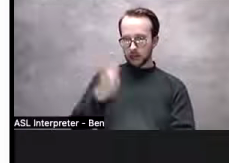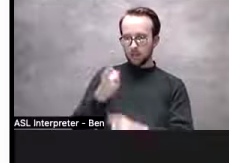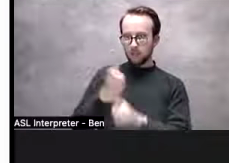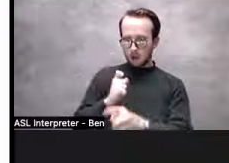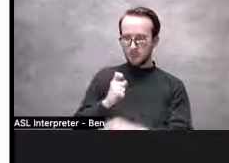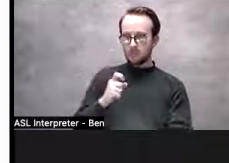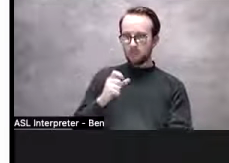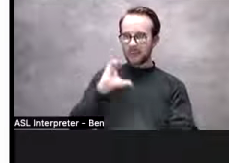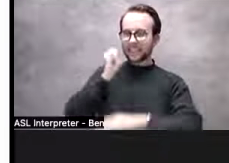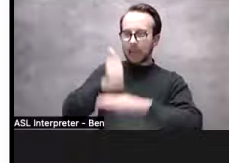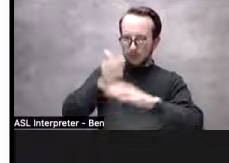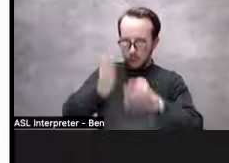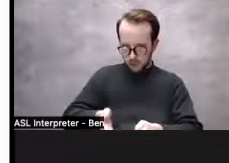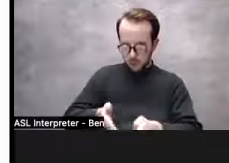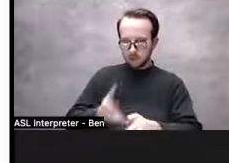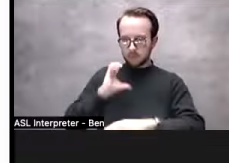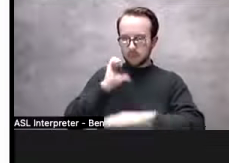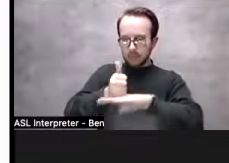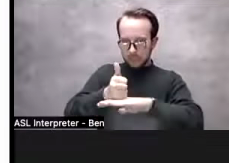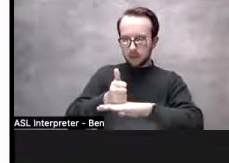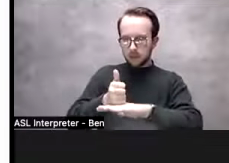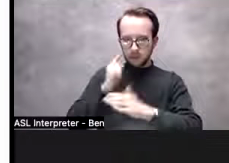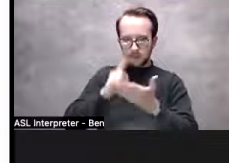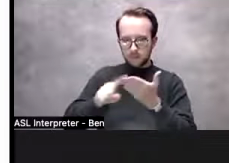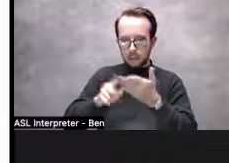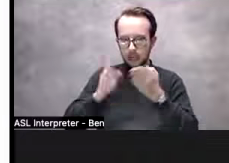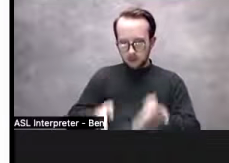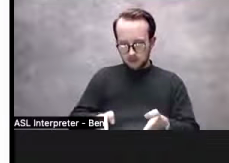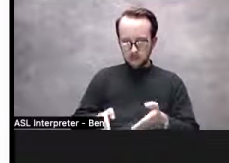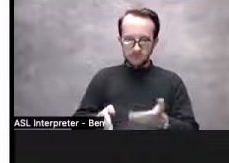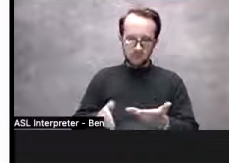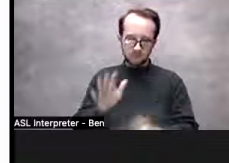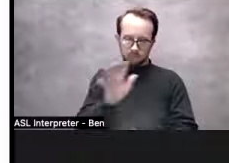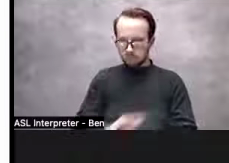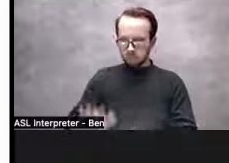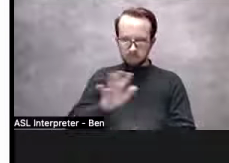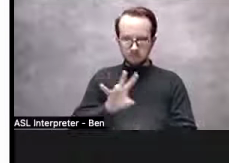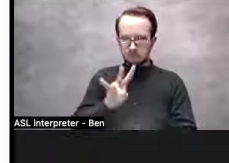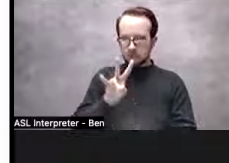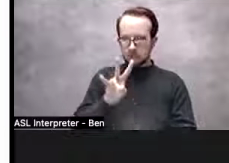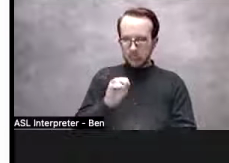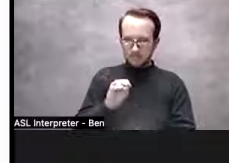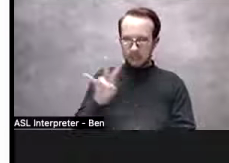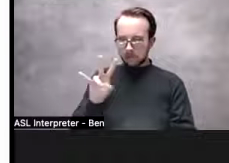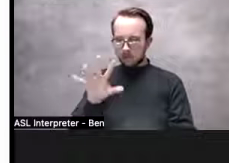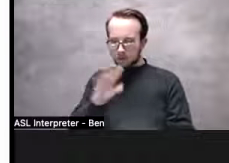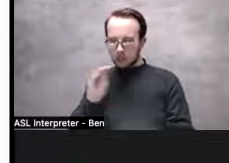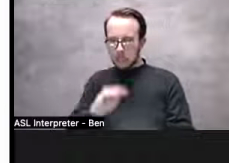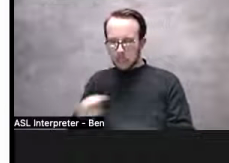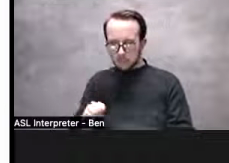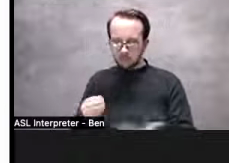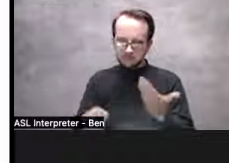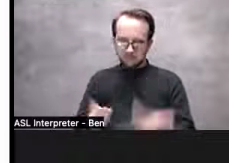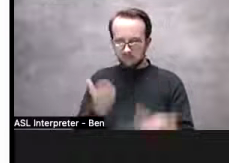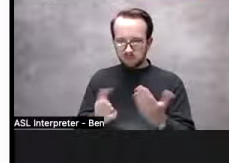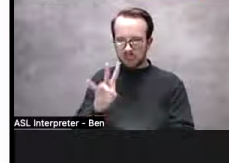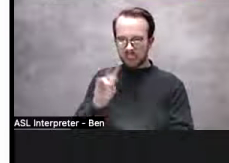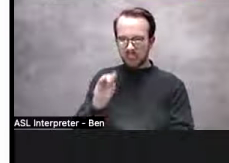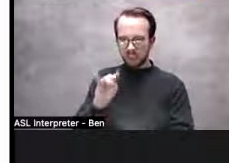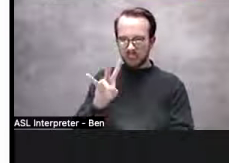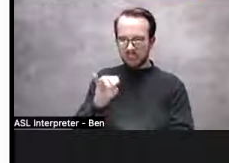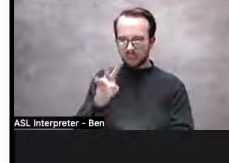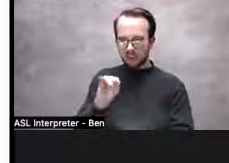investigators. And usually that was about, I'd say maybe 70 to 75%, maybe 70% of the grants. It